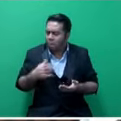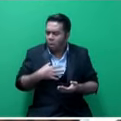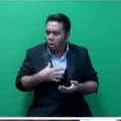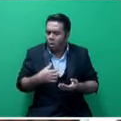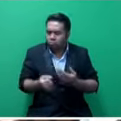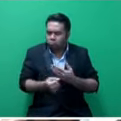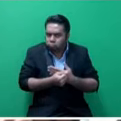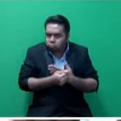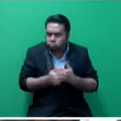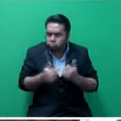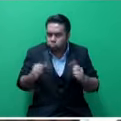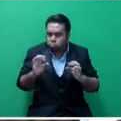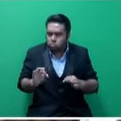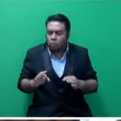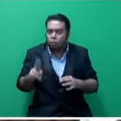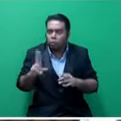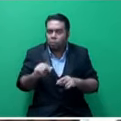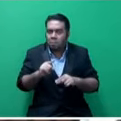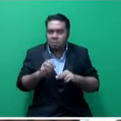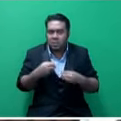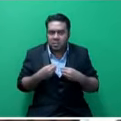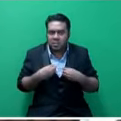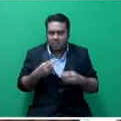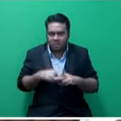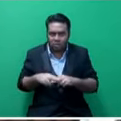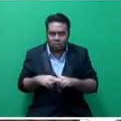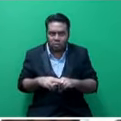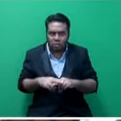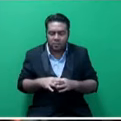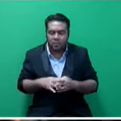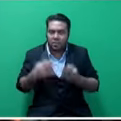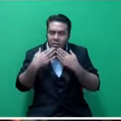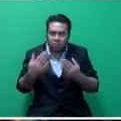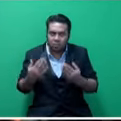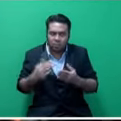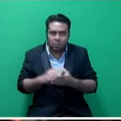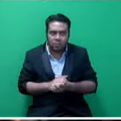in Fiji itself. Thank you, Mr. Speaker. So, they are my introductory remarks.